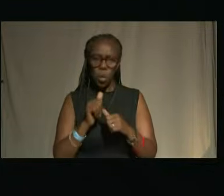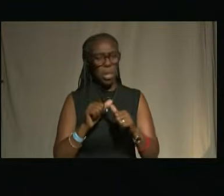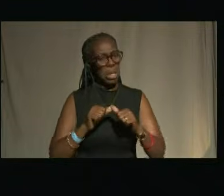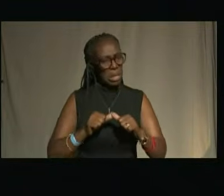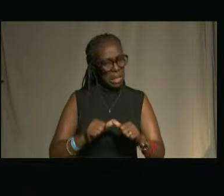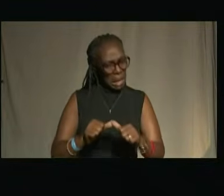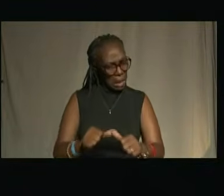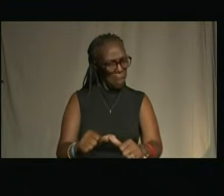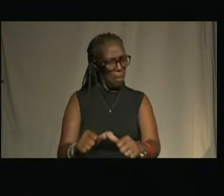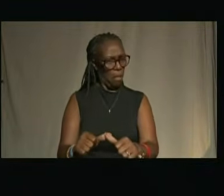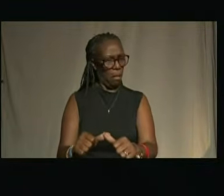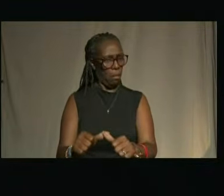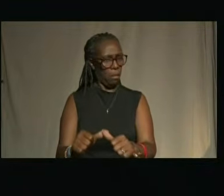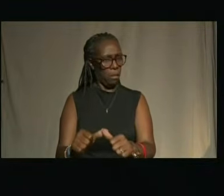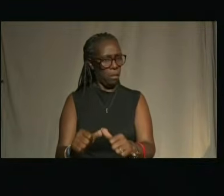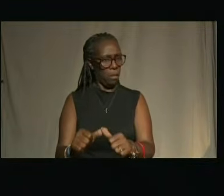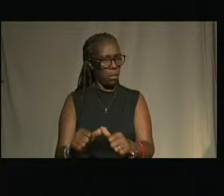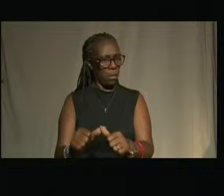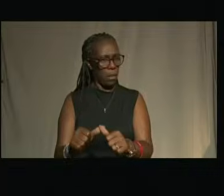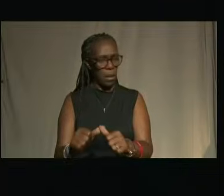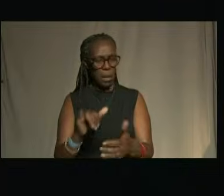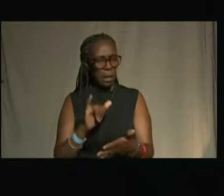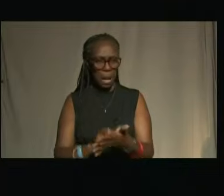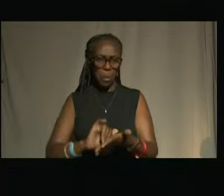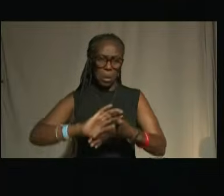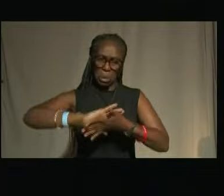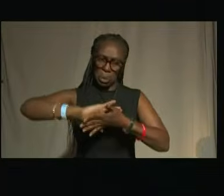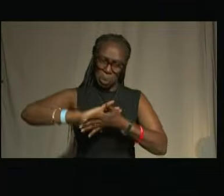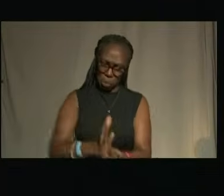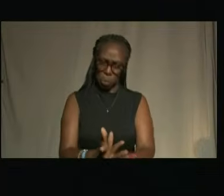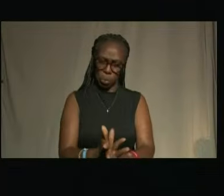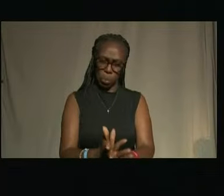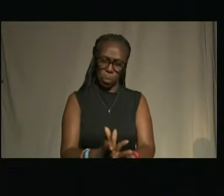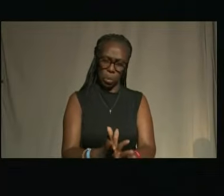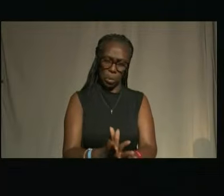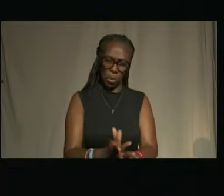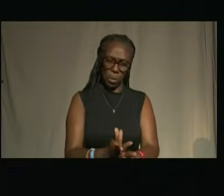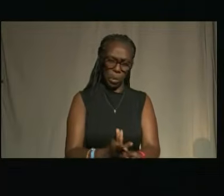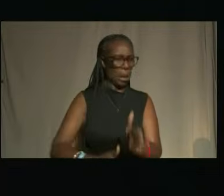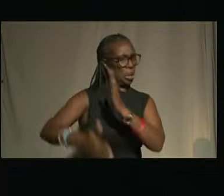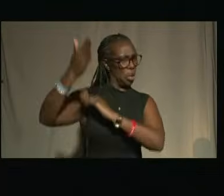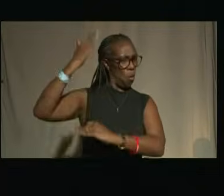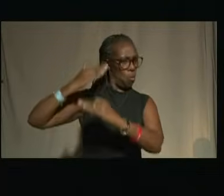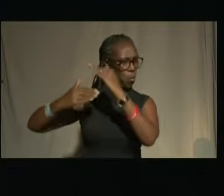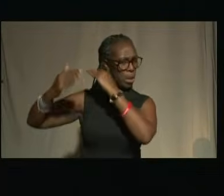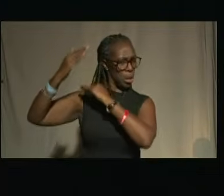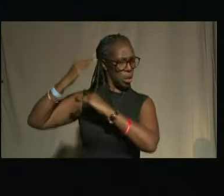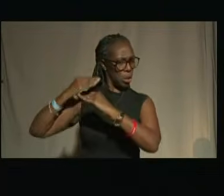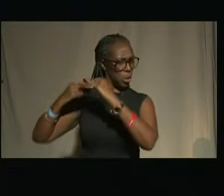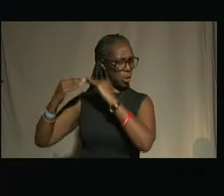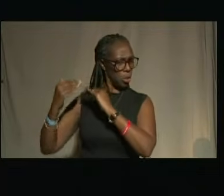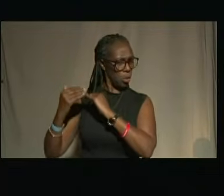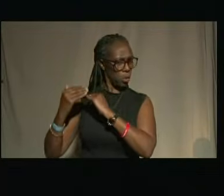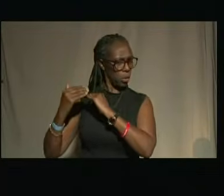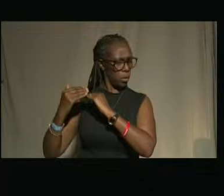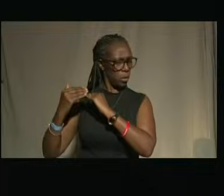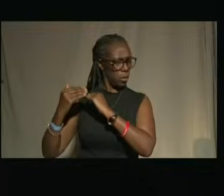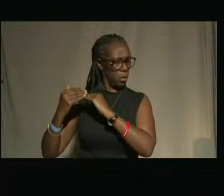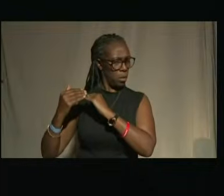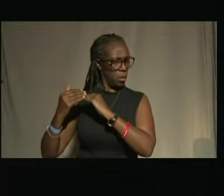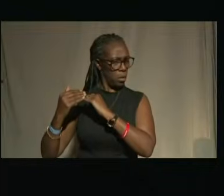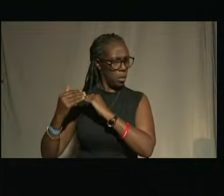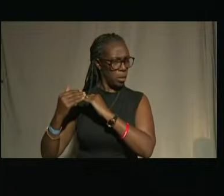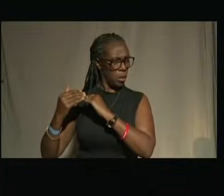path. That period also decimated a generation of local entrepreneurs, so much so that a generation later many are still reticent to invest